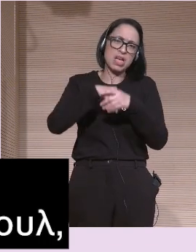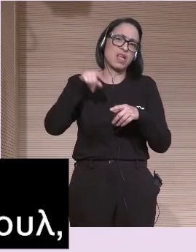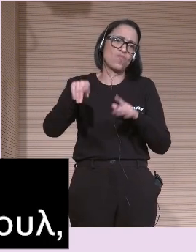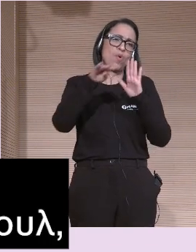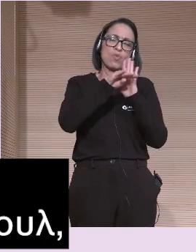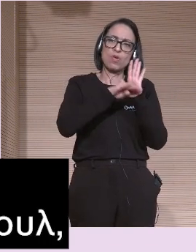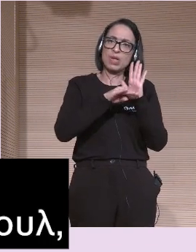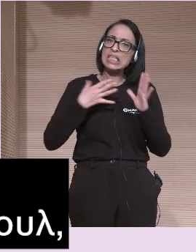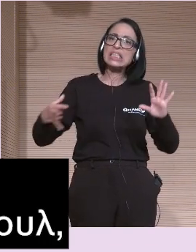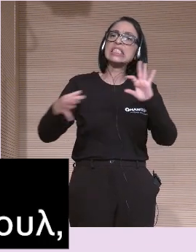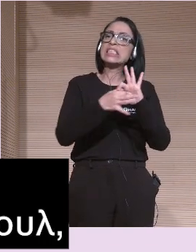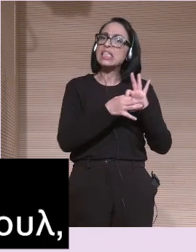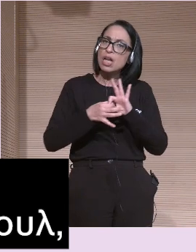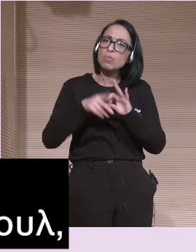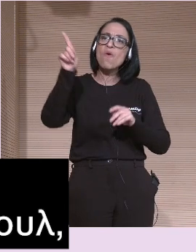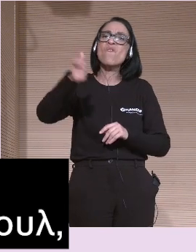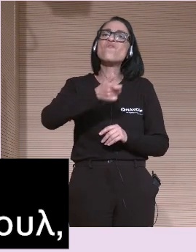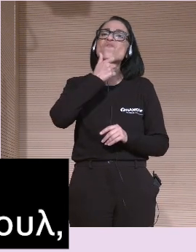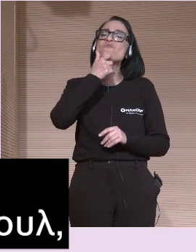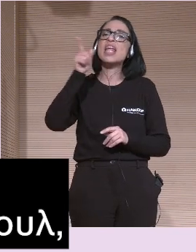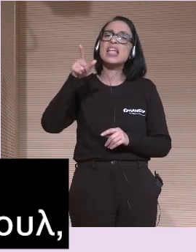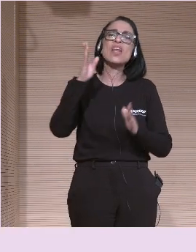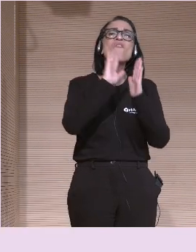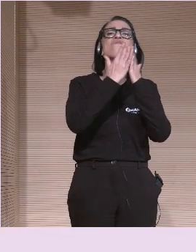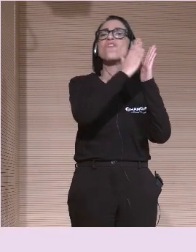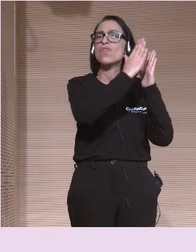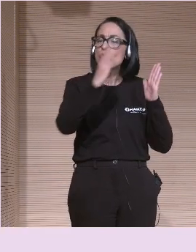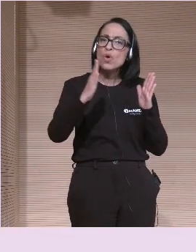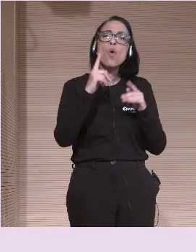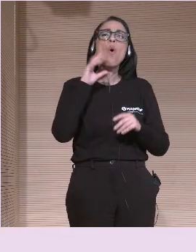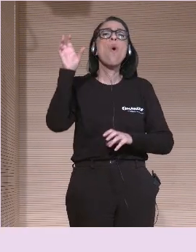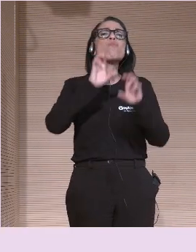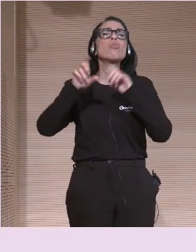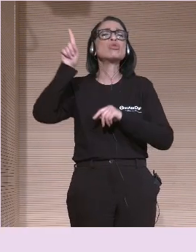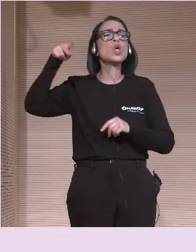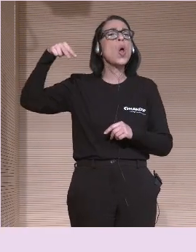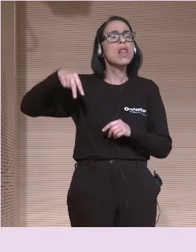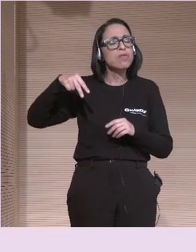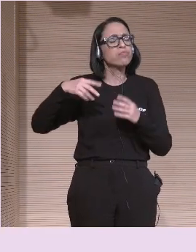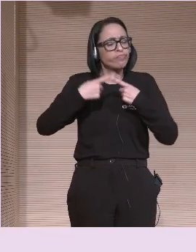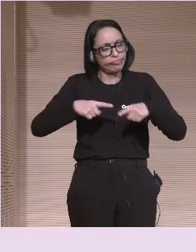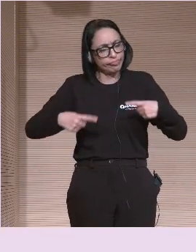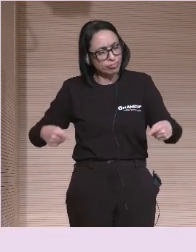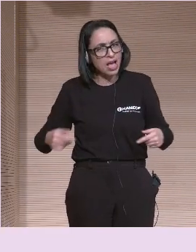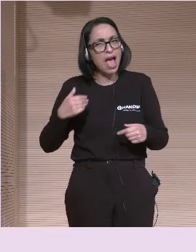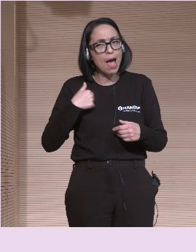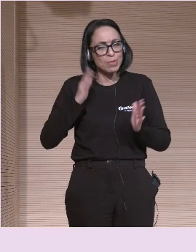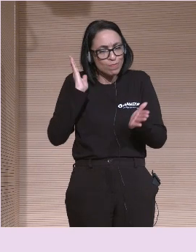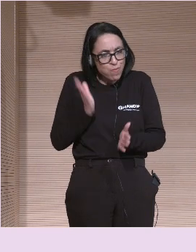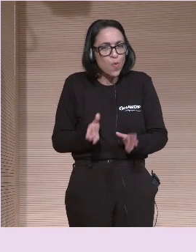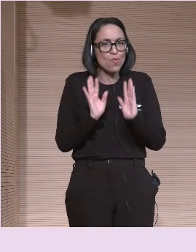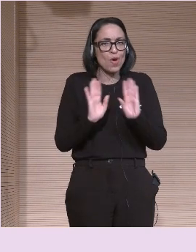British Library and Liverpool museums and people like that to curate but not hold a dispersed digital collection